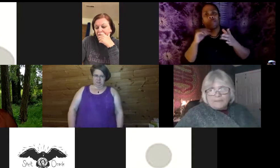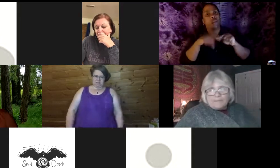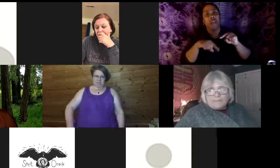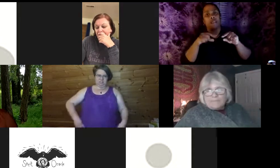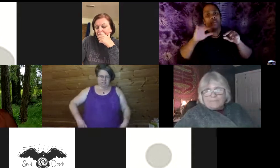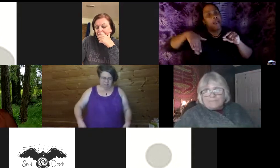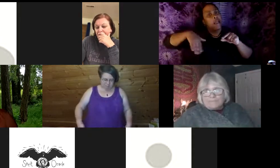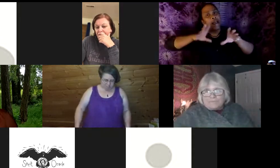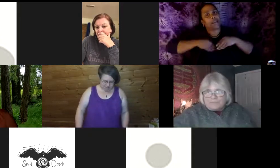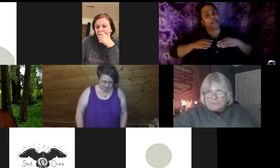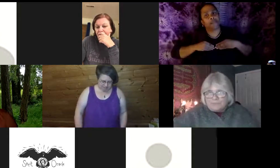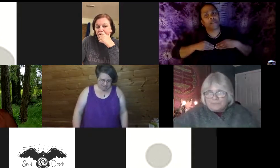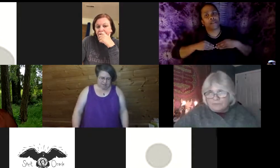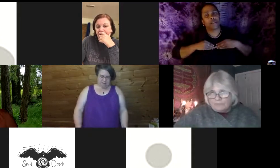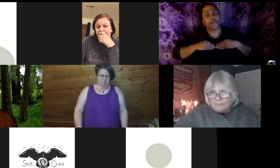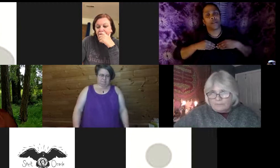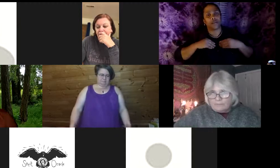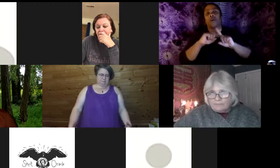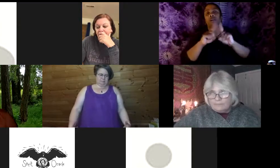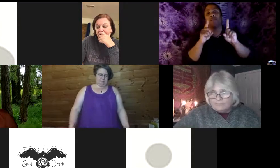and different version of this might be,